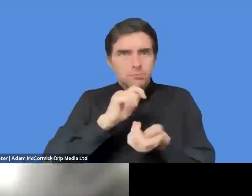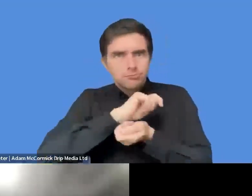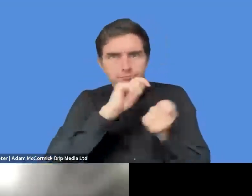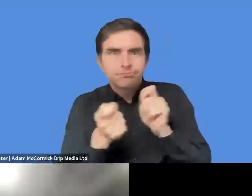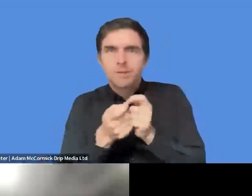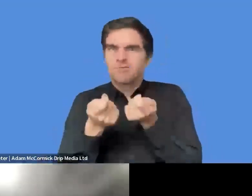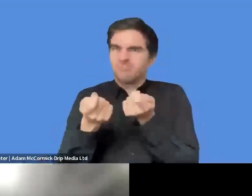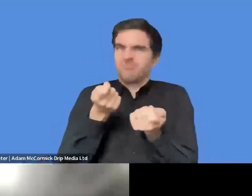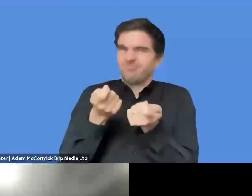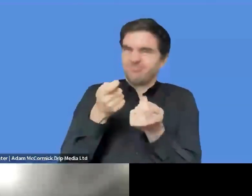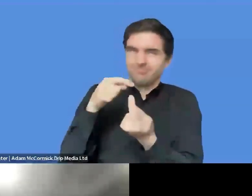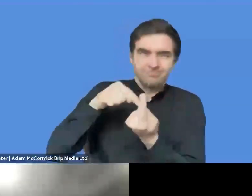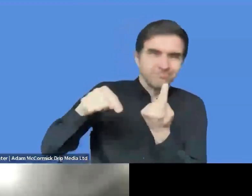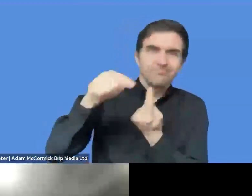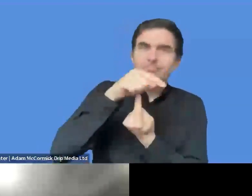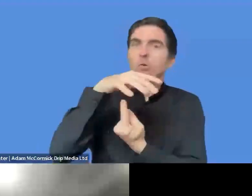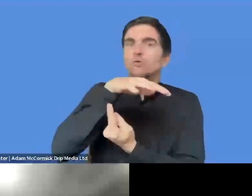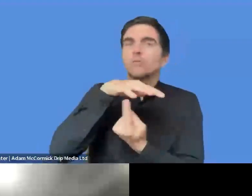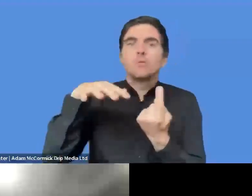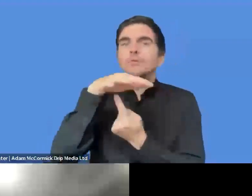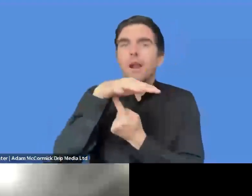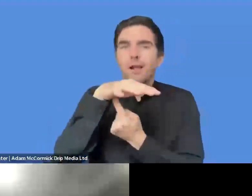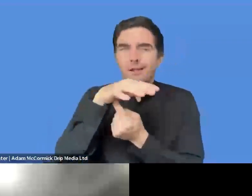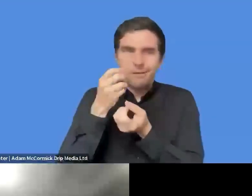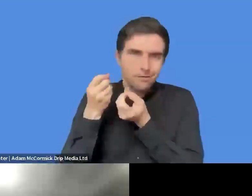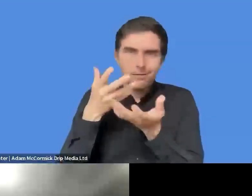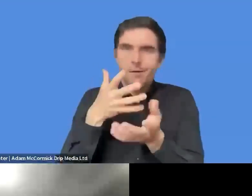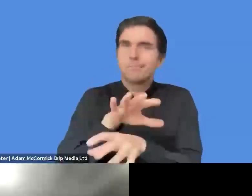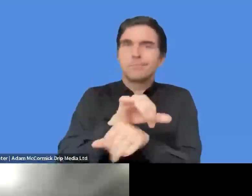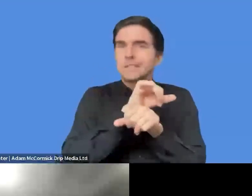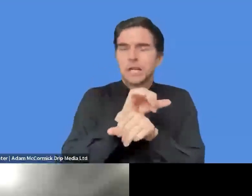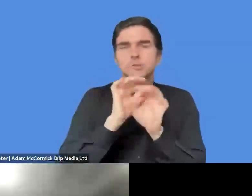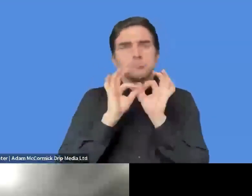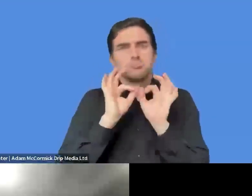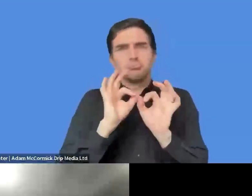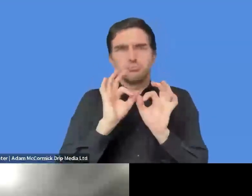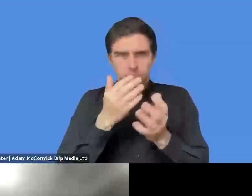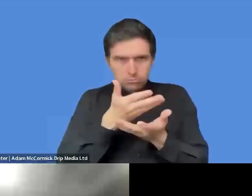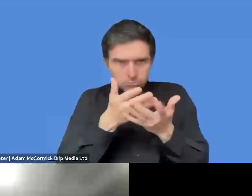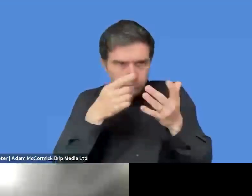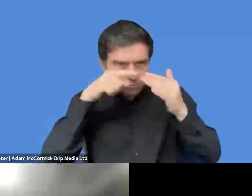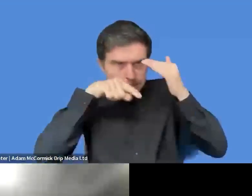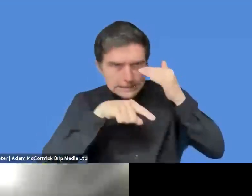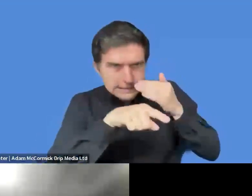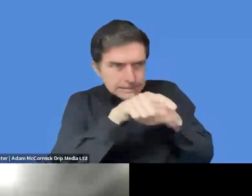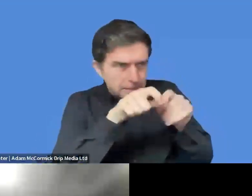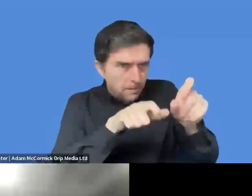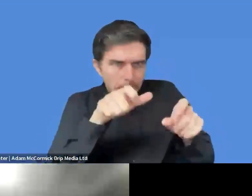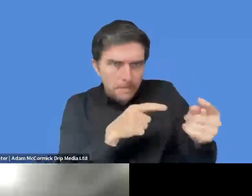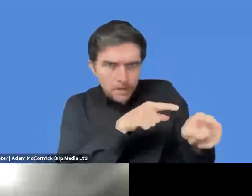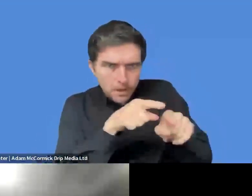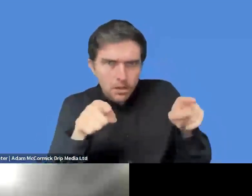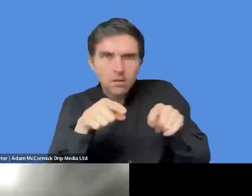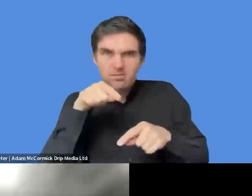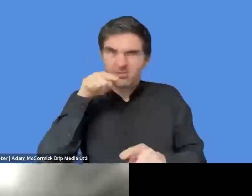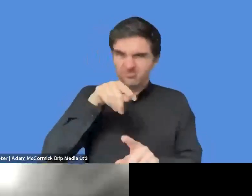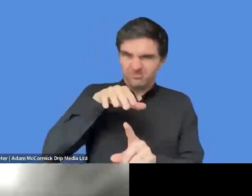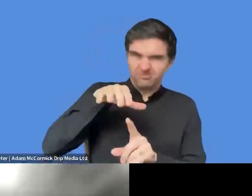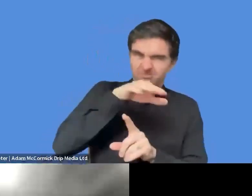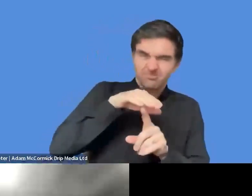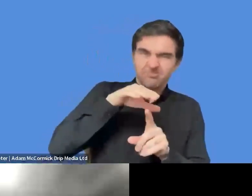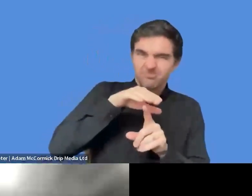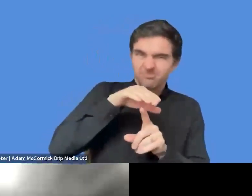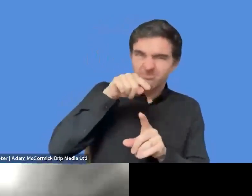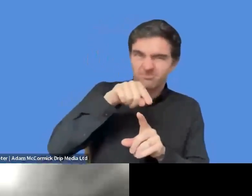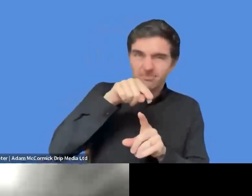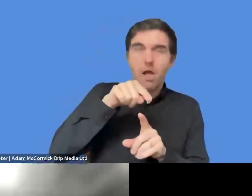service delivery at the grassroots level here in Kafue district. And we can see that the impact